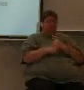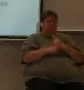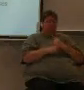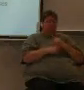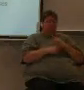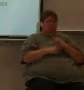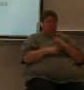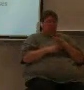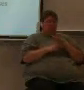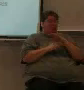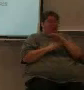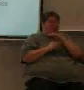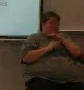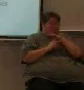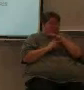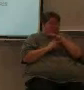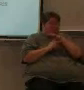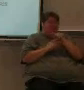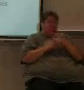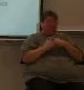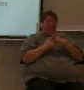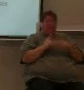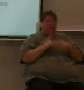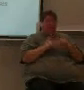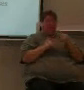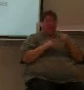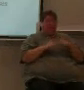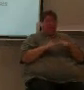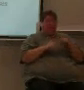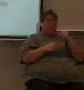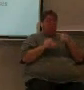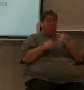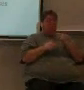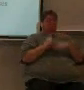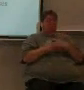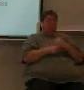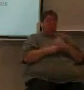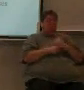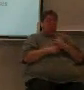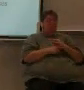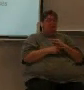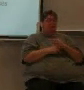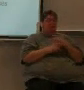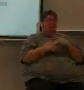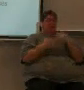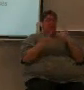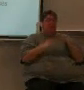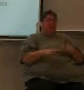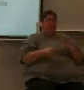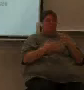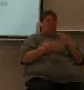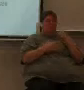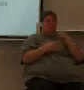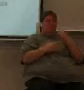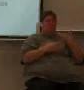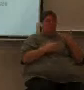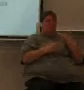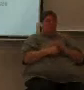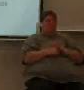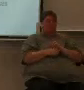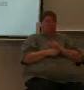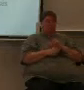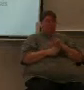And then, depending upon what type of event we want to see, we use taxa of different